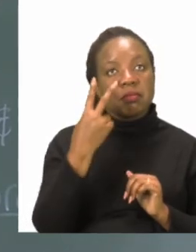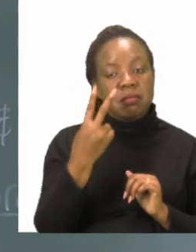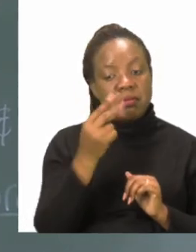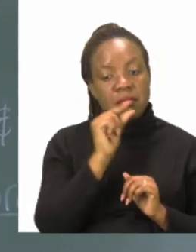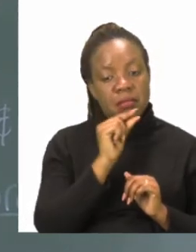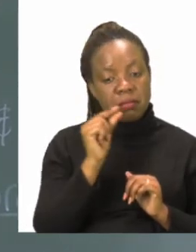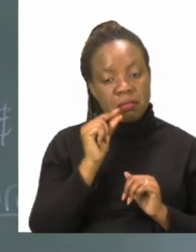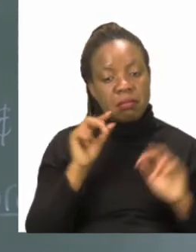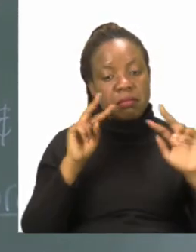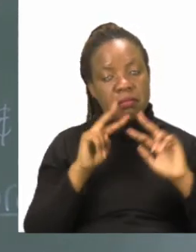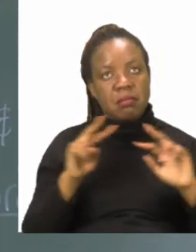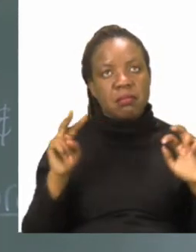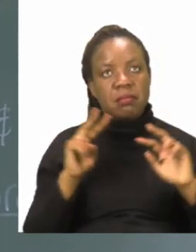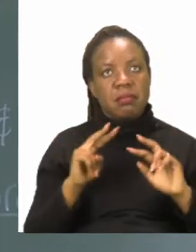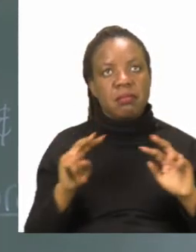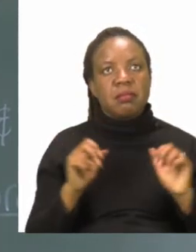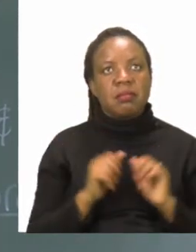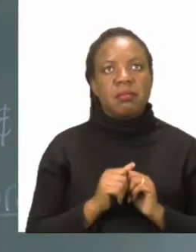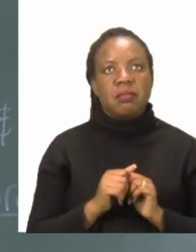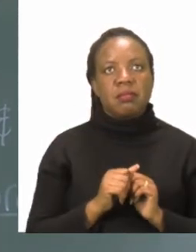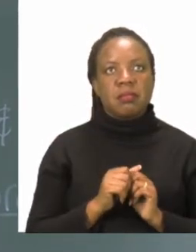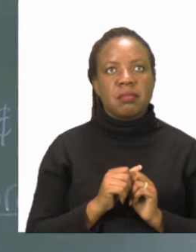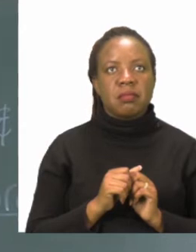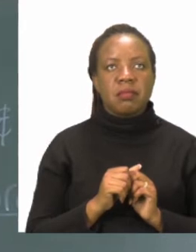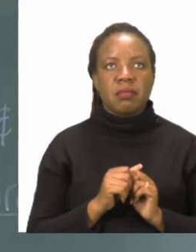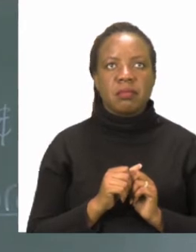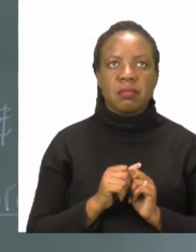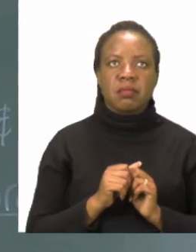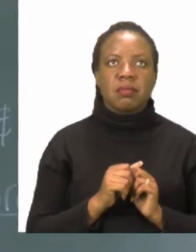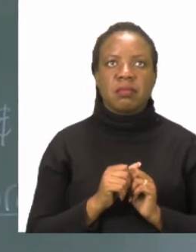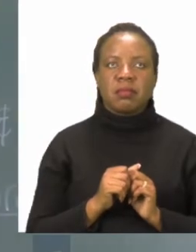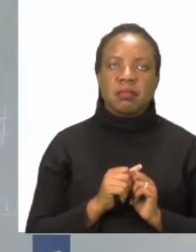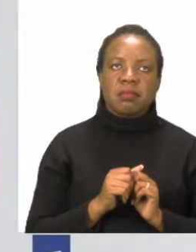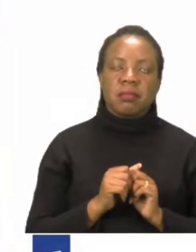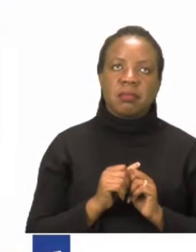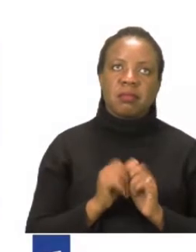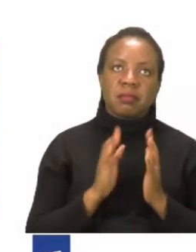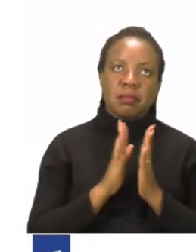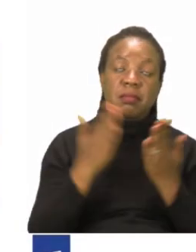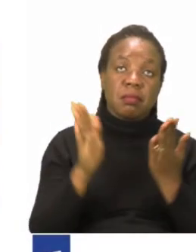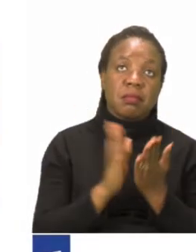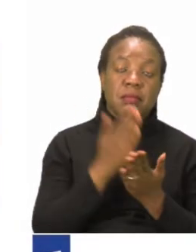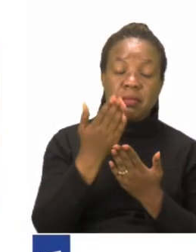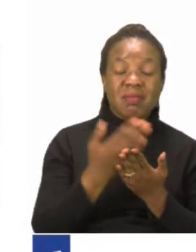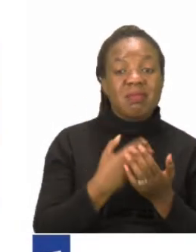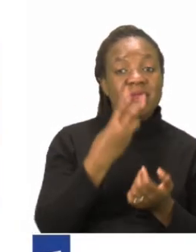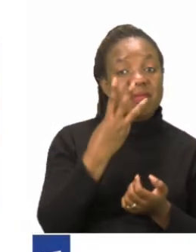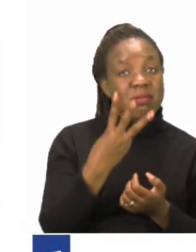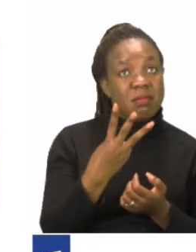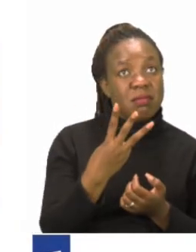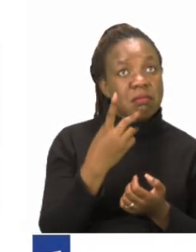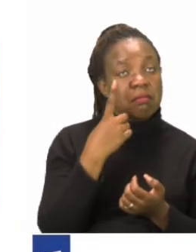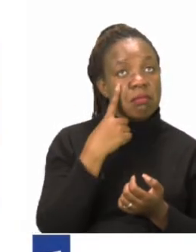find. Okay, now if we quickly can quickly go back to page 3. Let's quickly have a look at all the